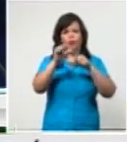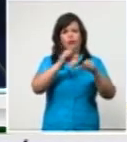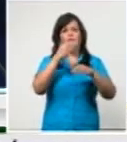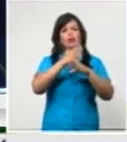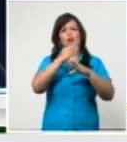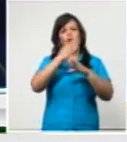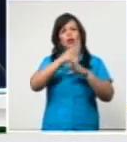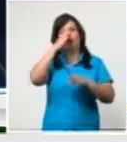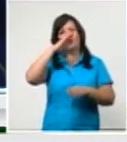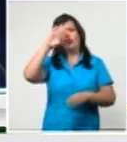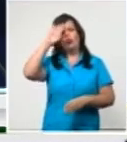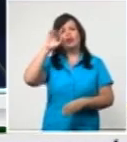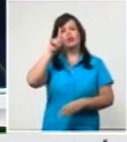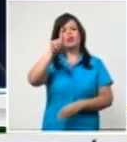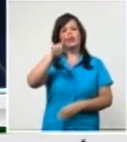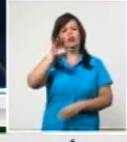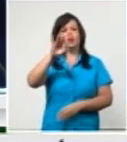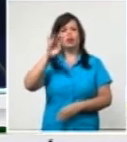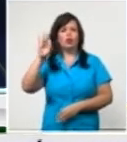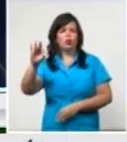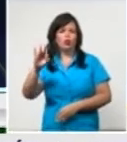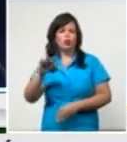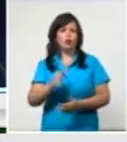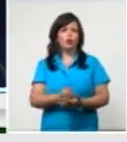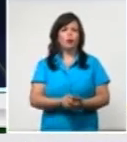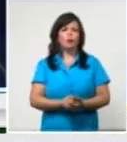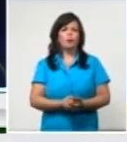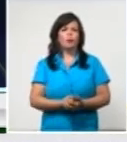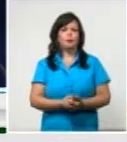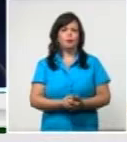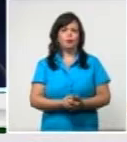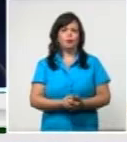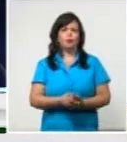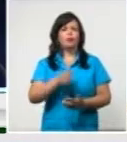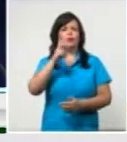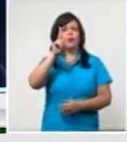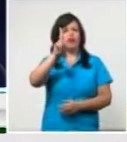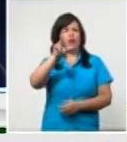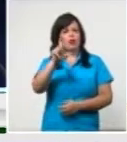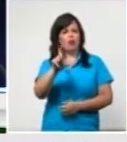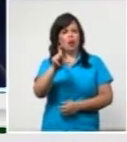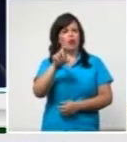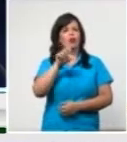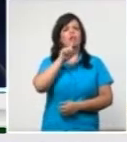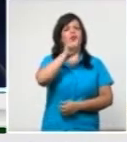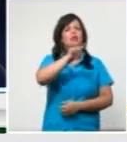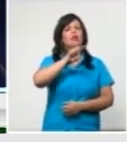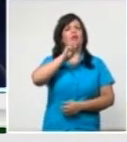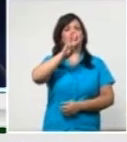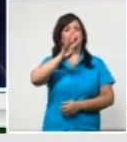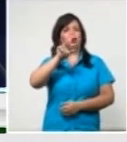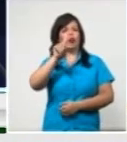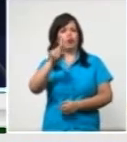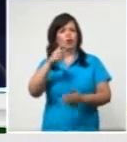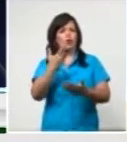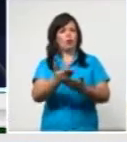Santiago de Cuba's, 188, in Villa Claras, 131,